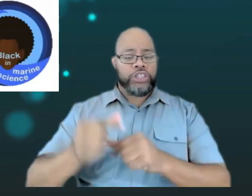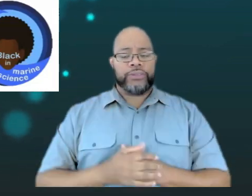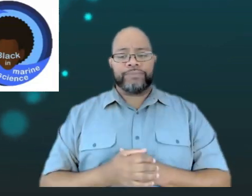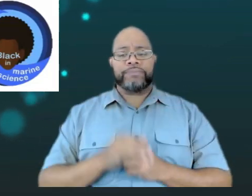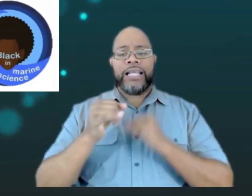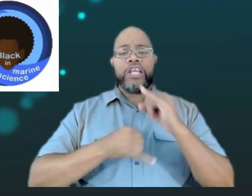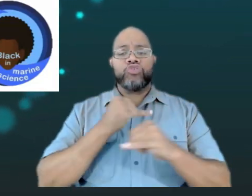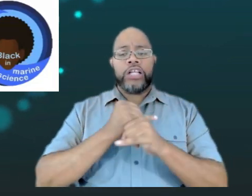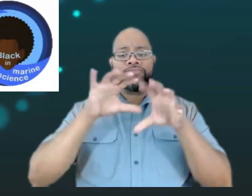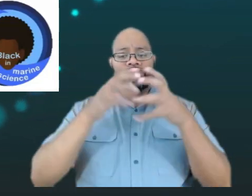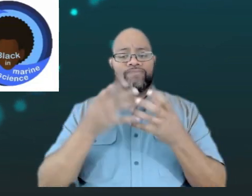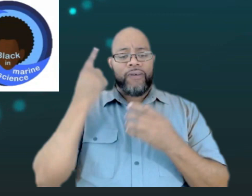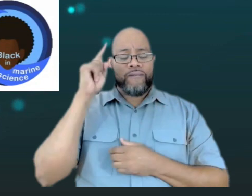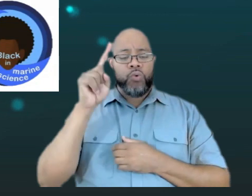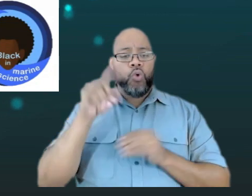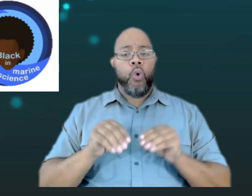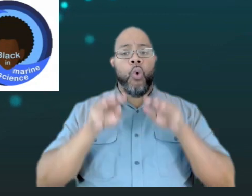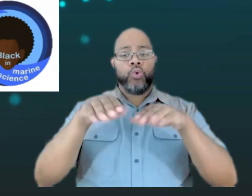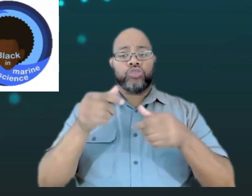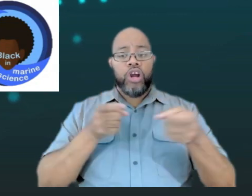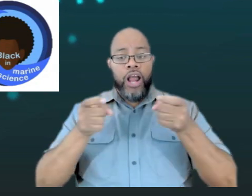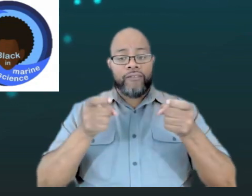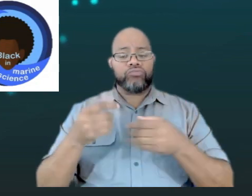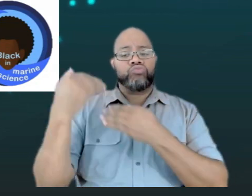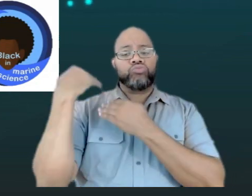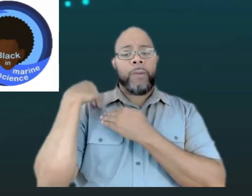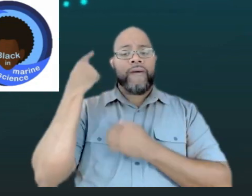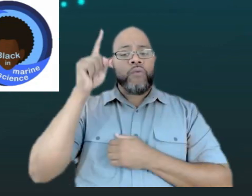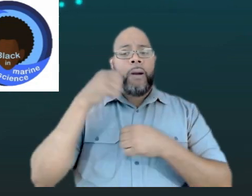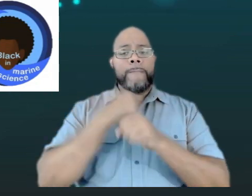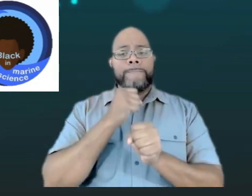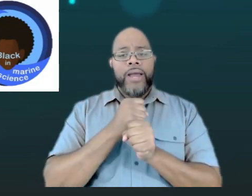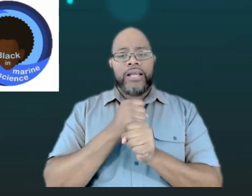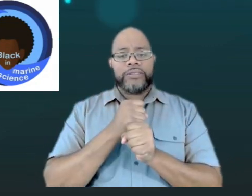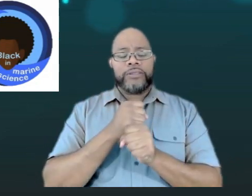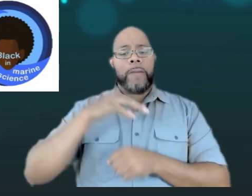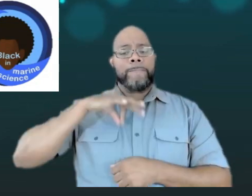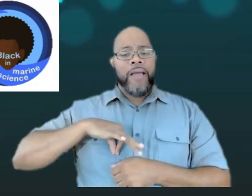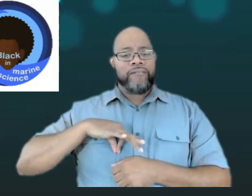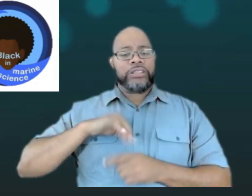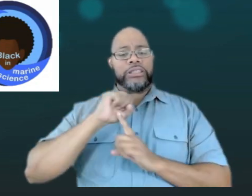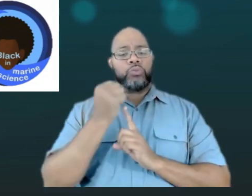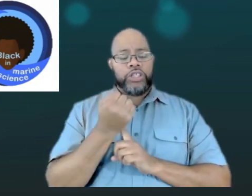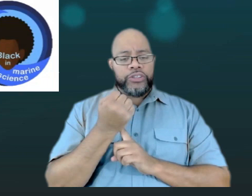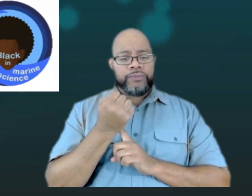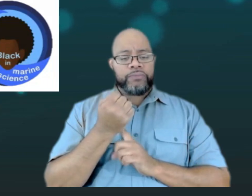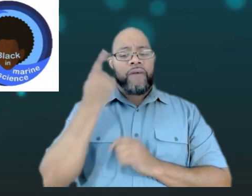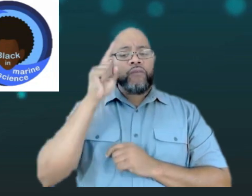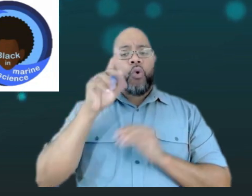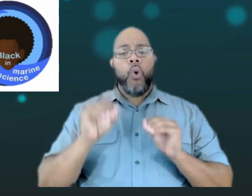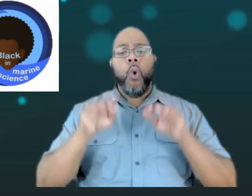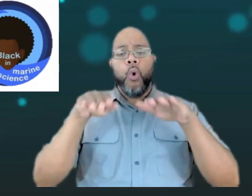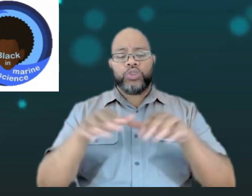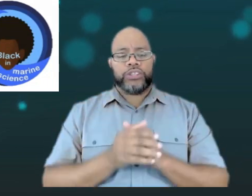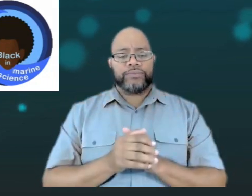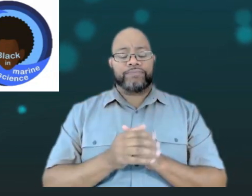The International Body for Global Ocean Governance is responsible for creating such beneficial conditions for the